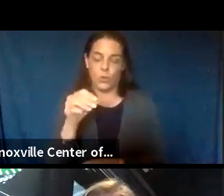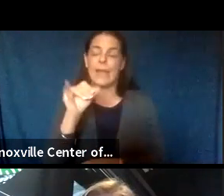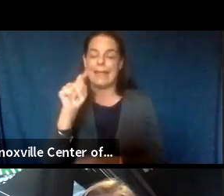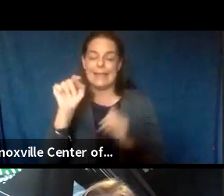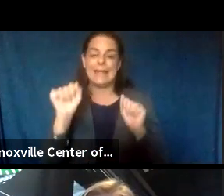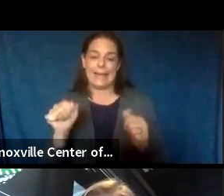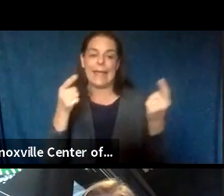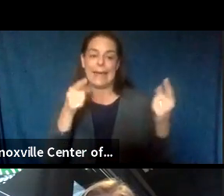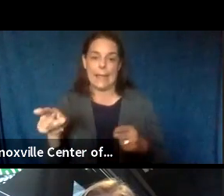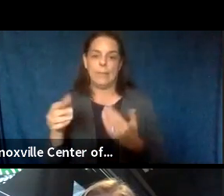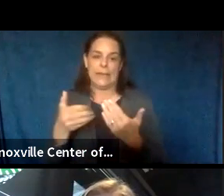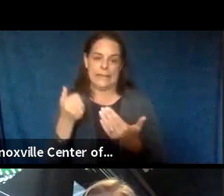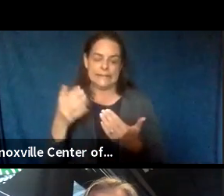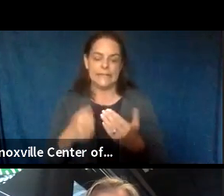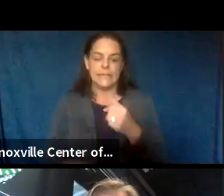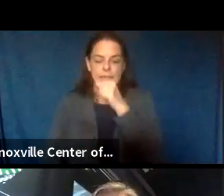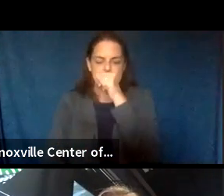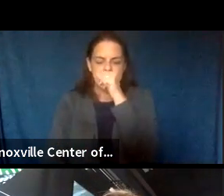done easily.